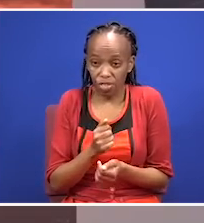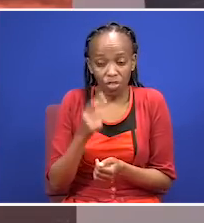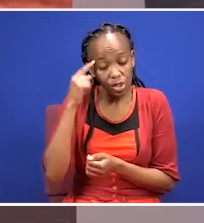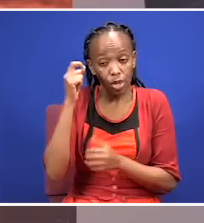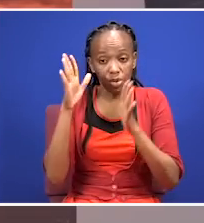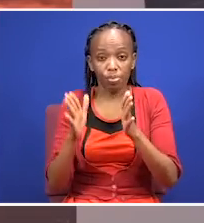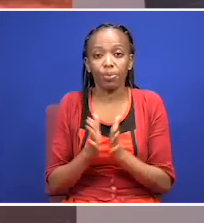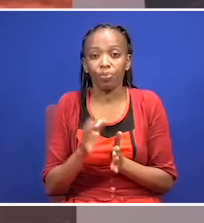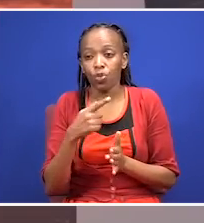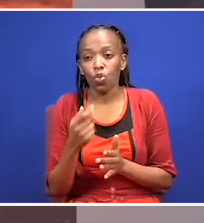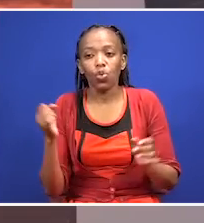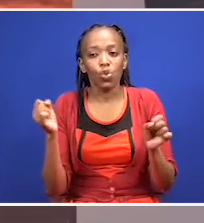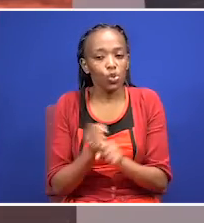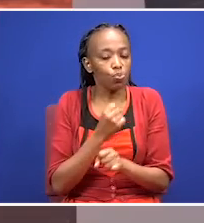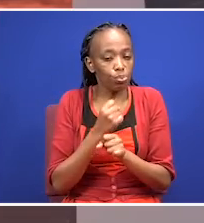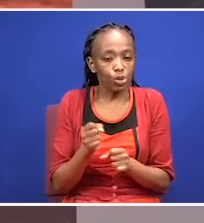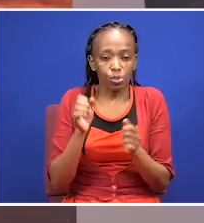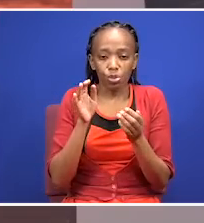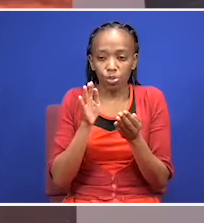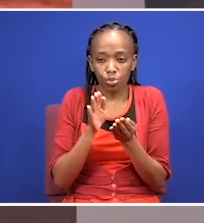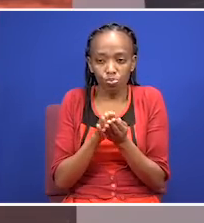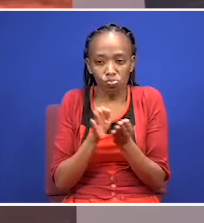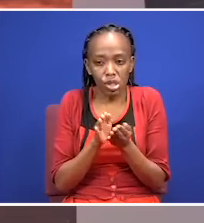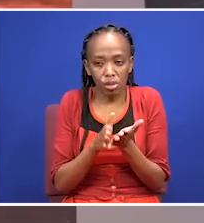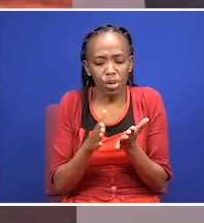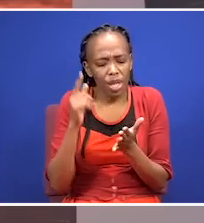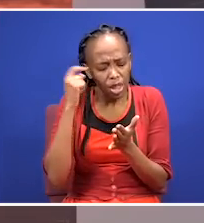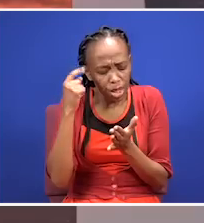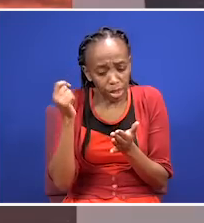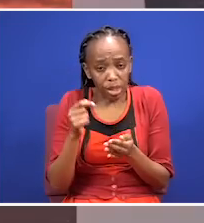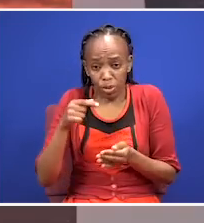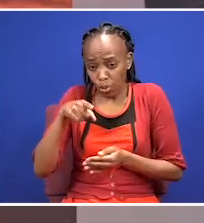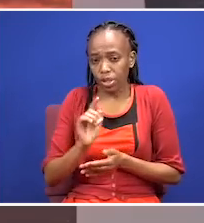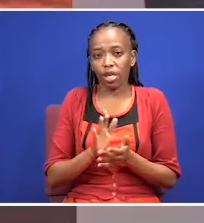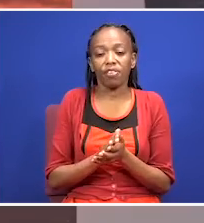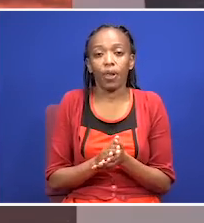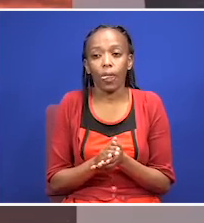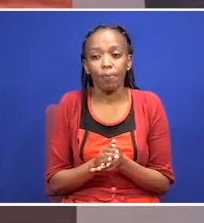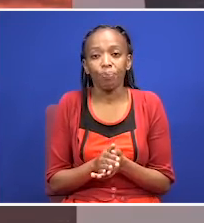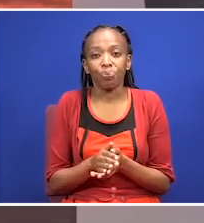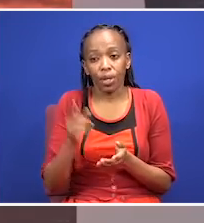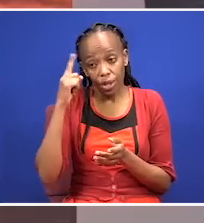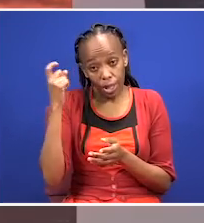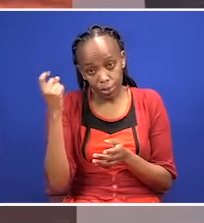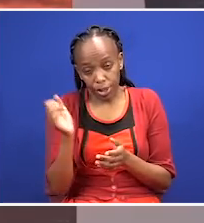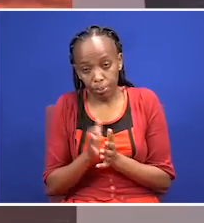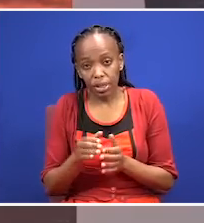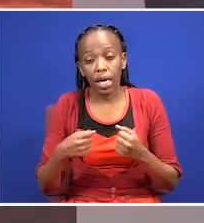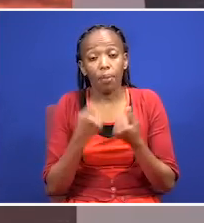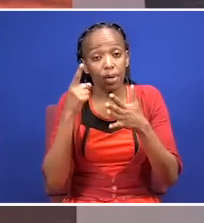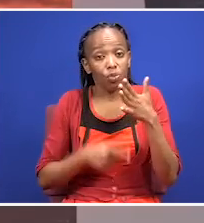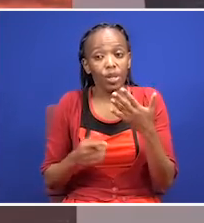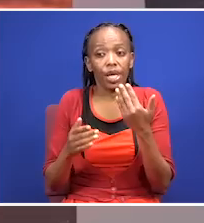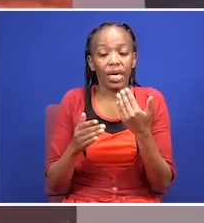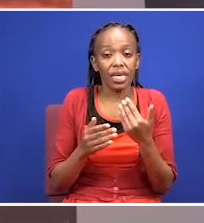dreamer who could not keep them or keep those dreams to himself the dreams tended to favor